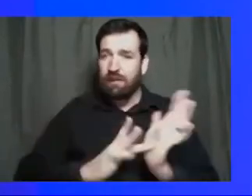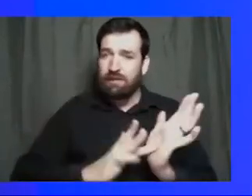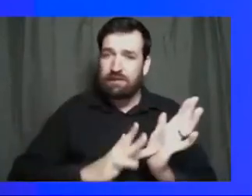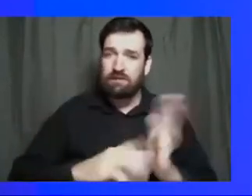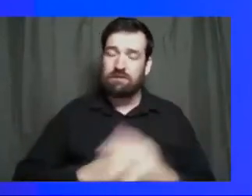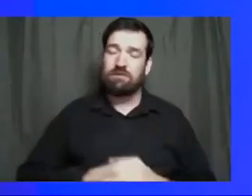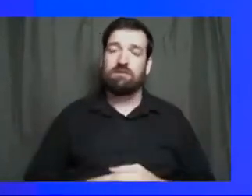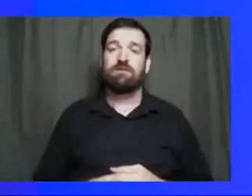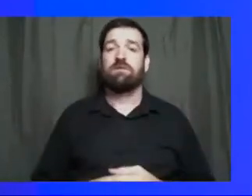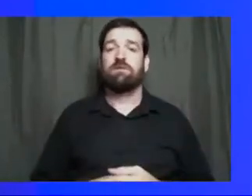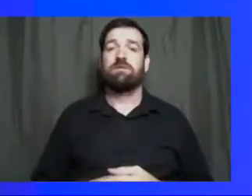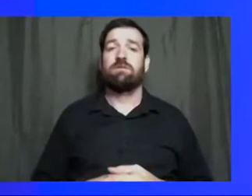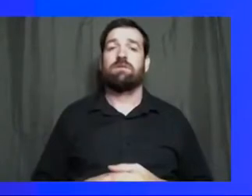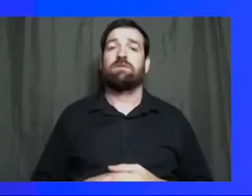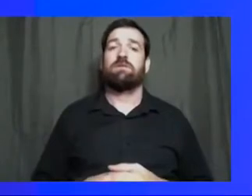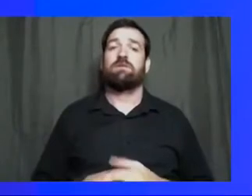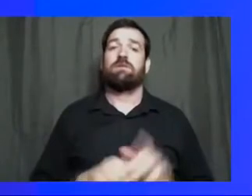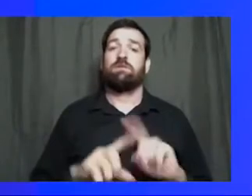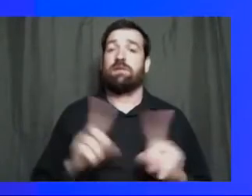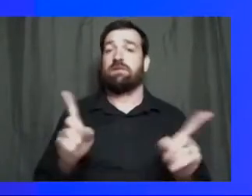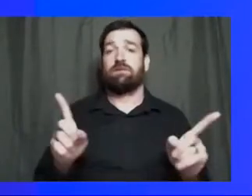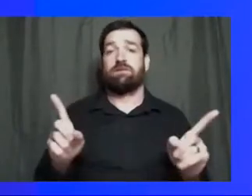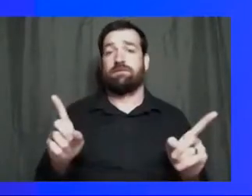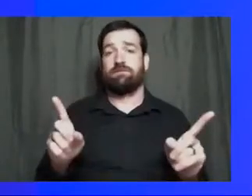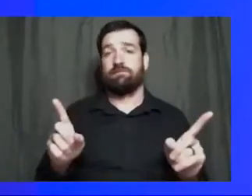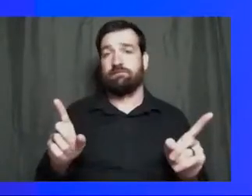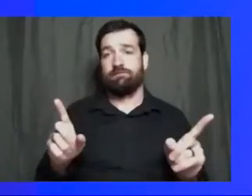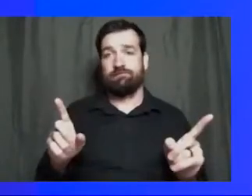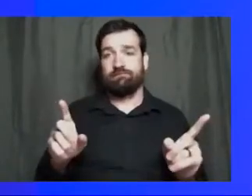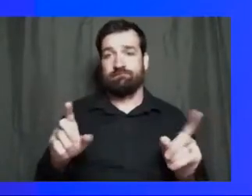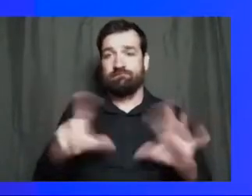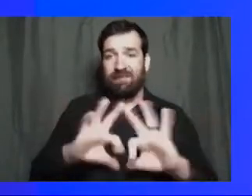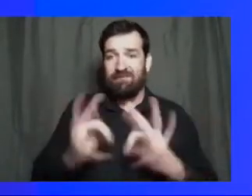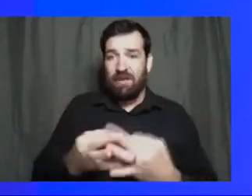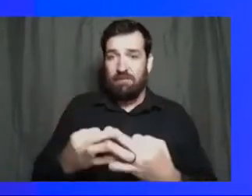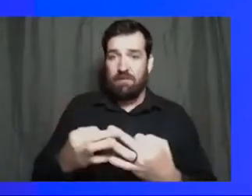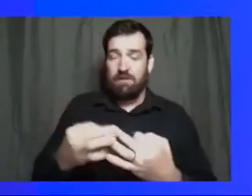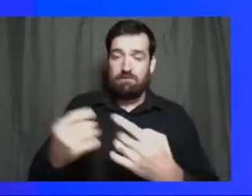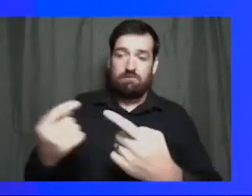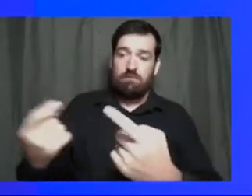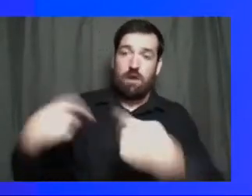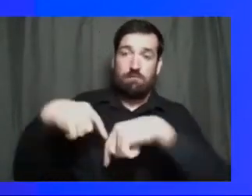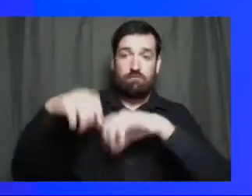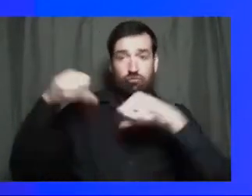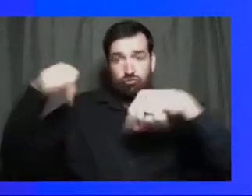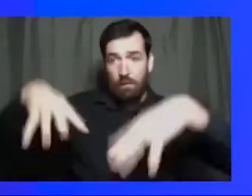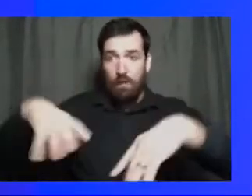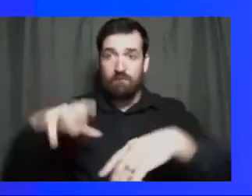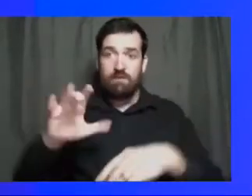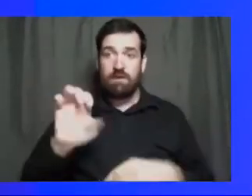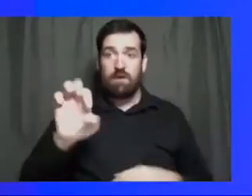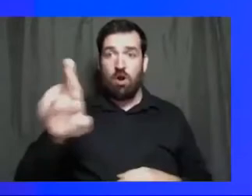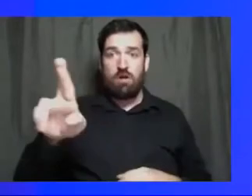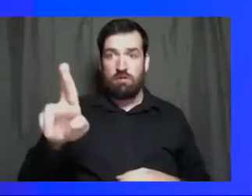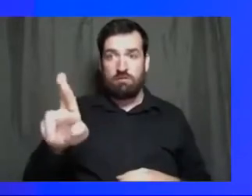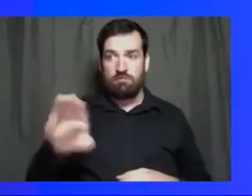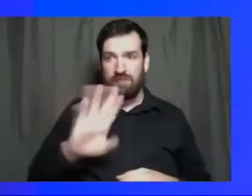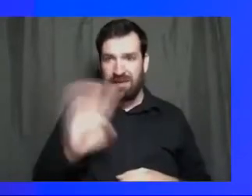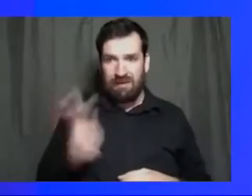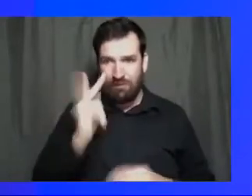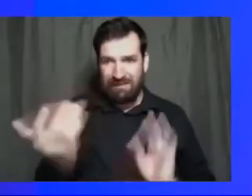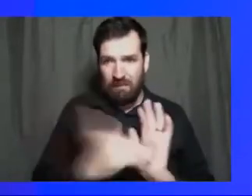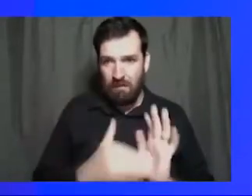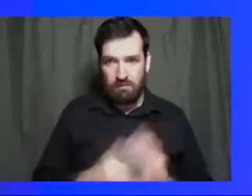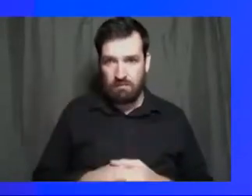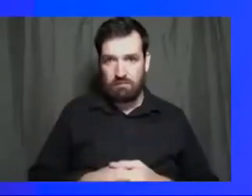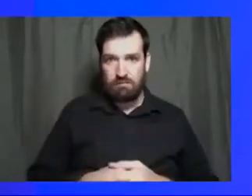But, you know, you would have family members that would come drop a family member off at the ER and never see them again. You know, because family